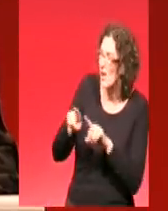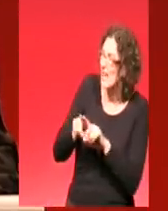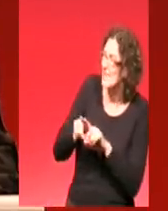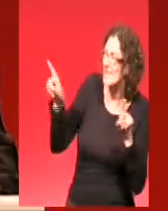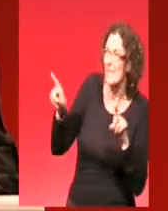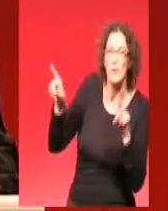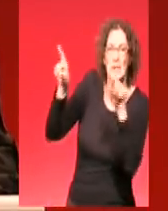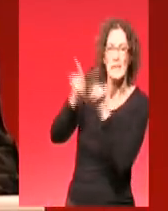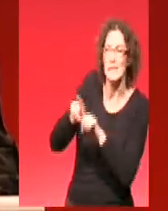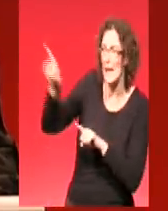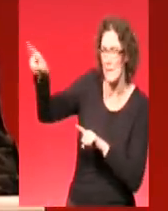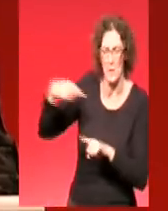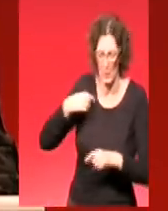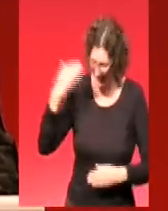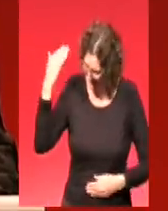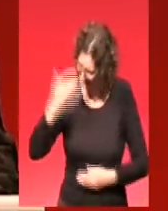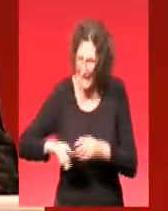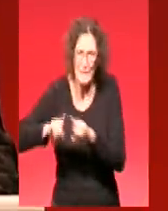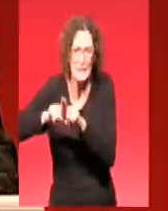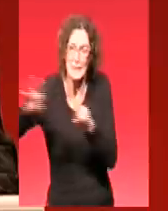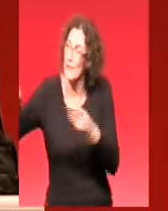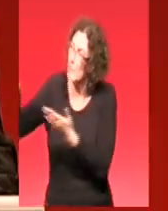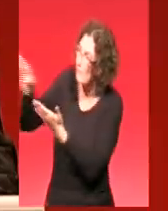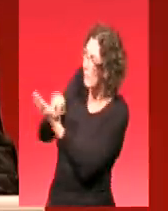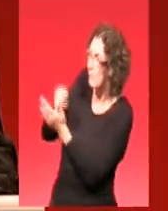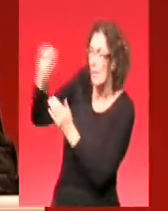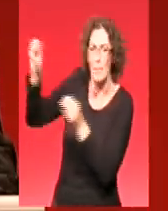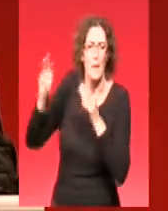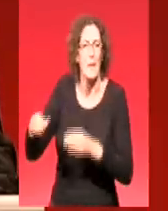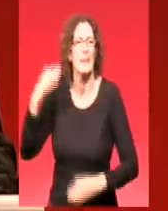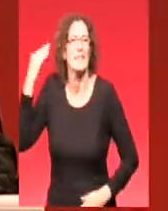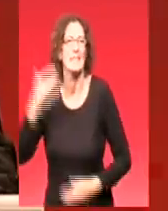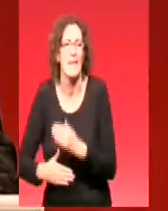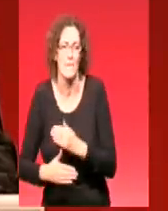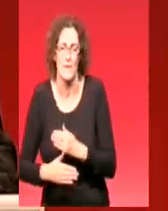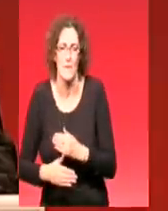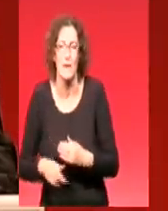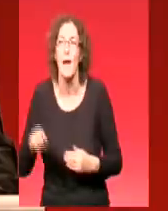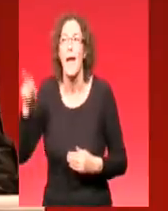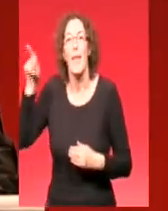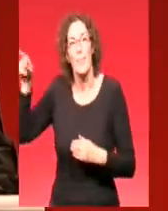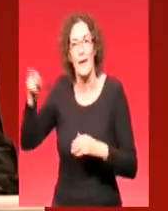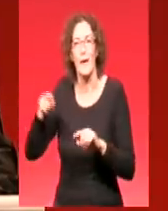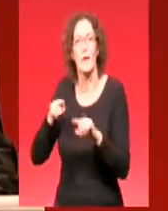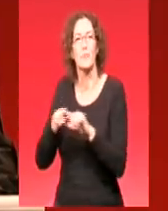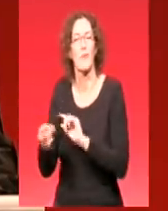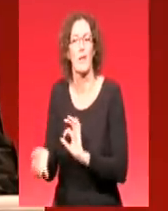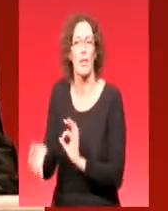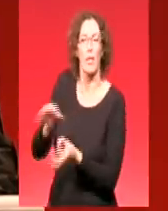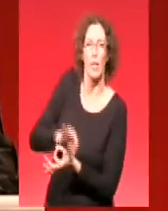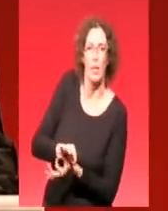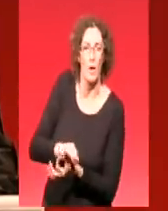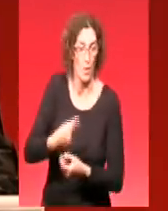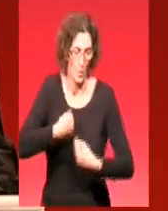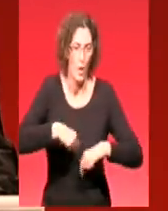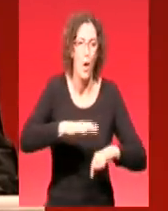been and never will be the same. The Tories are using the need to reduce borrowing as a way of dismantling the support that millions